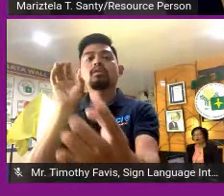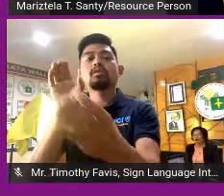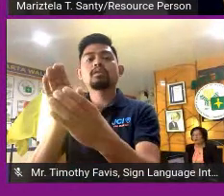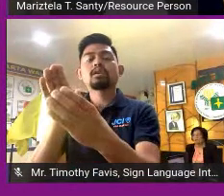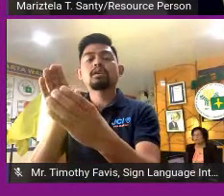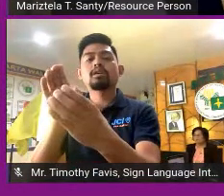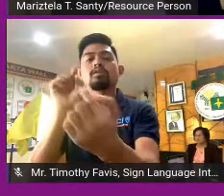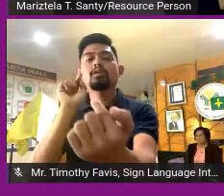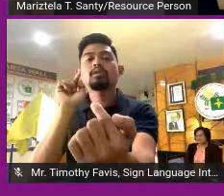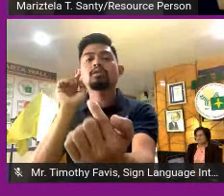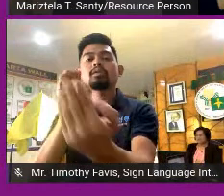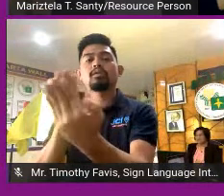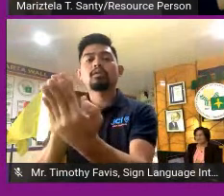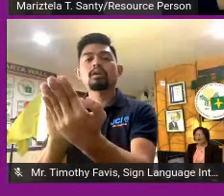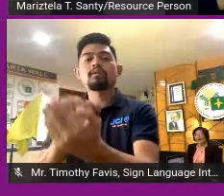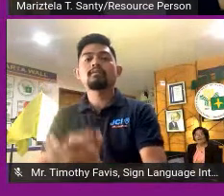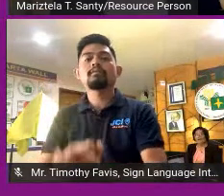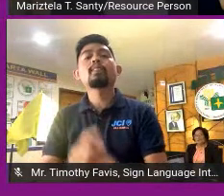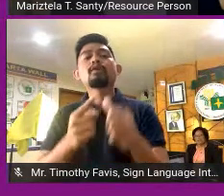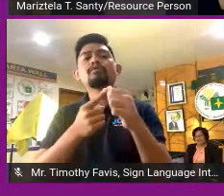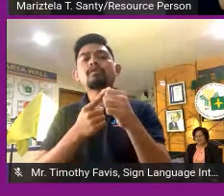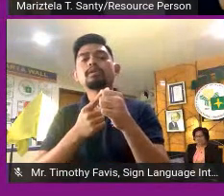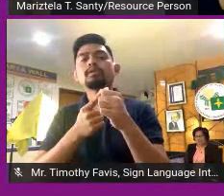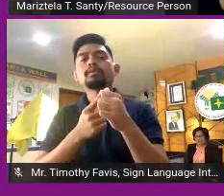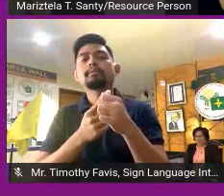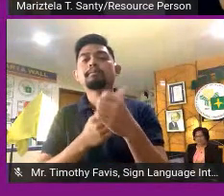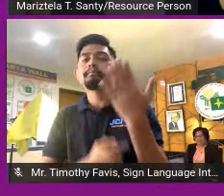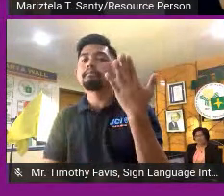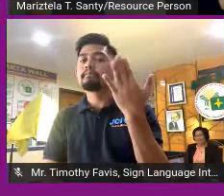First of all, why